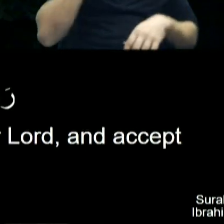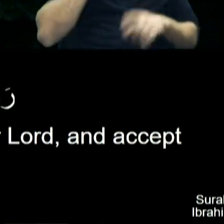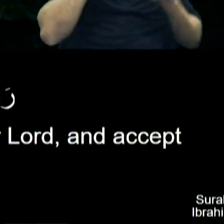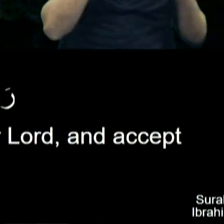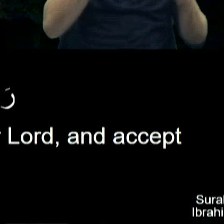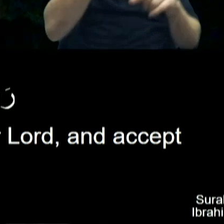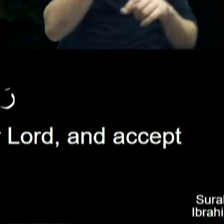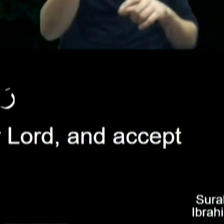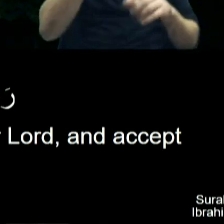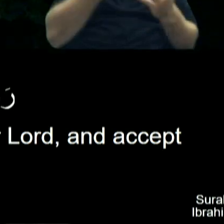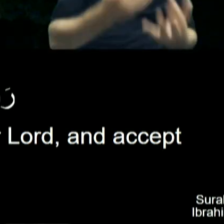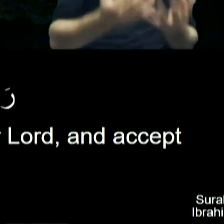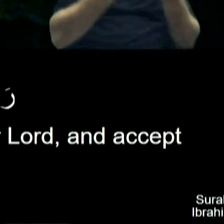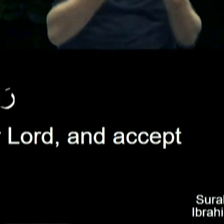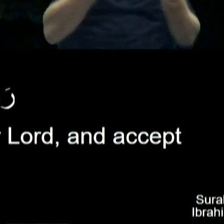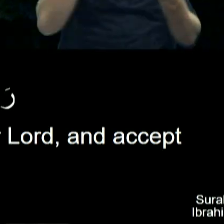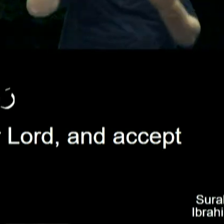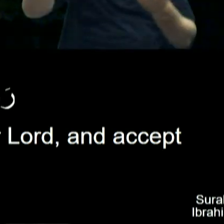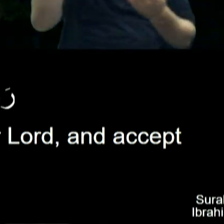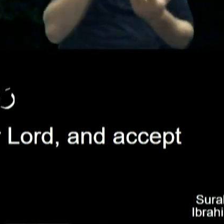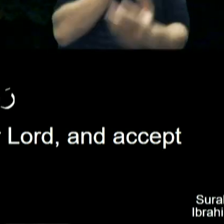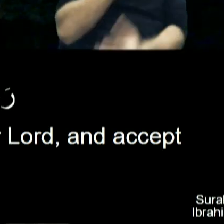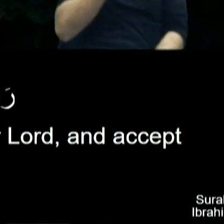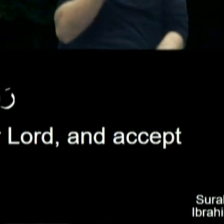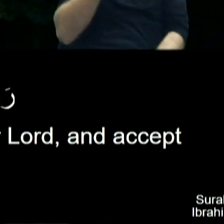idea what the deen is.